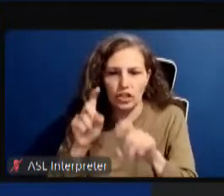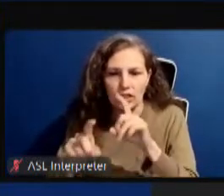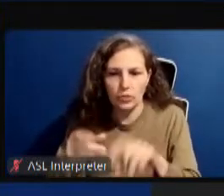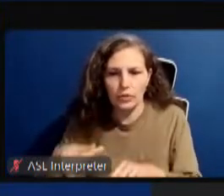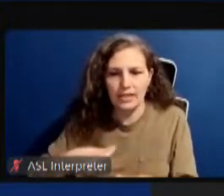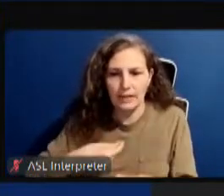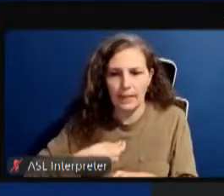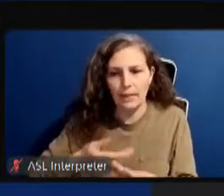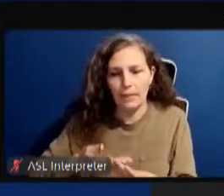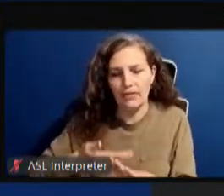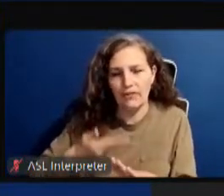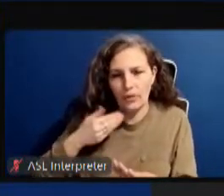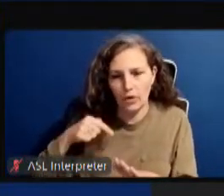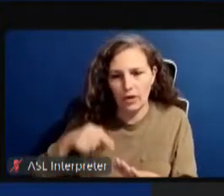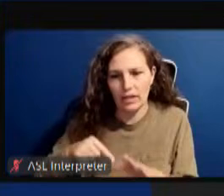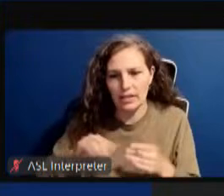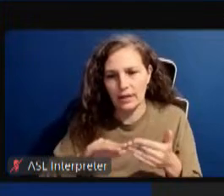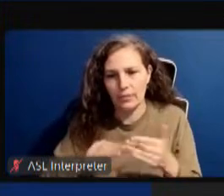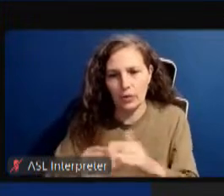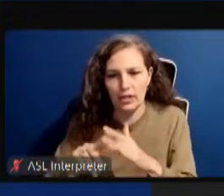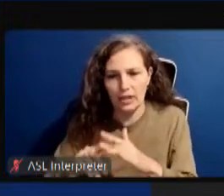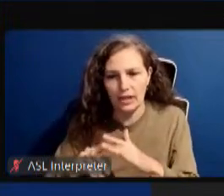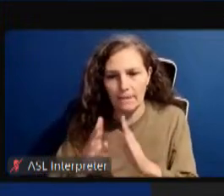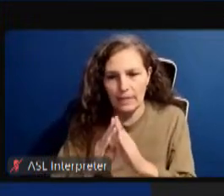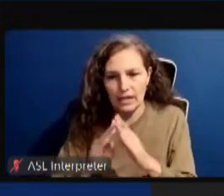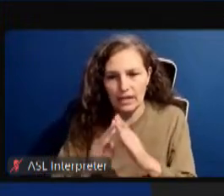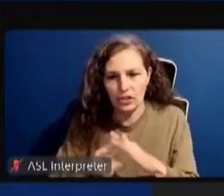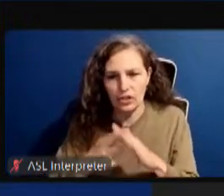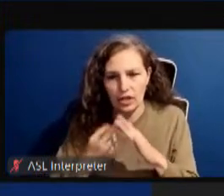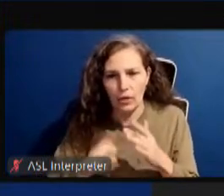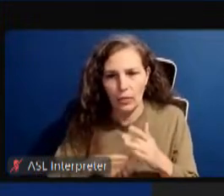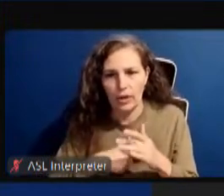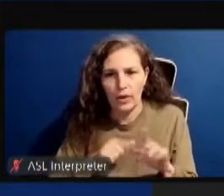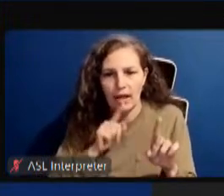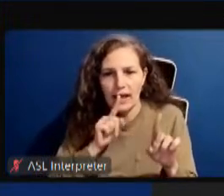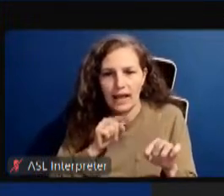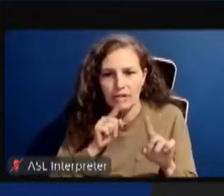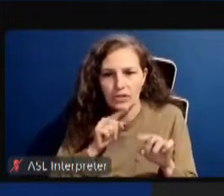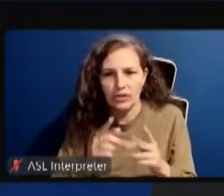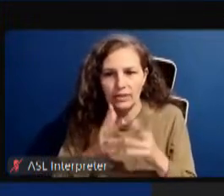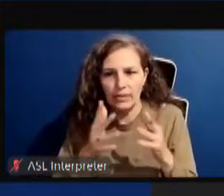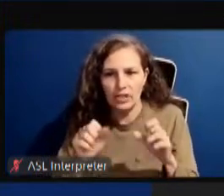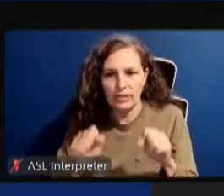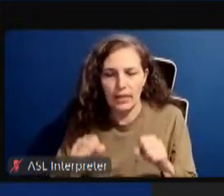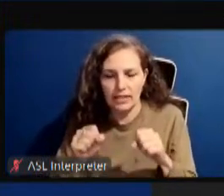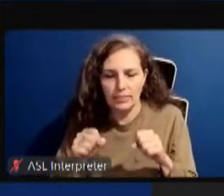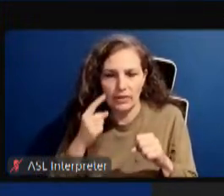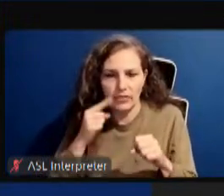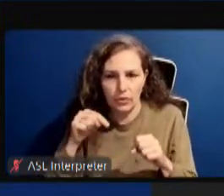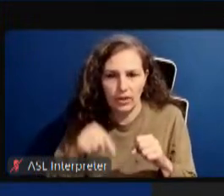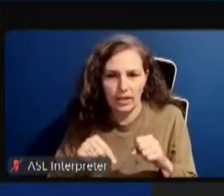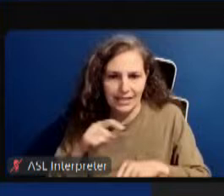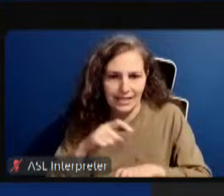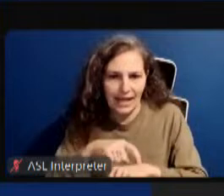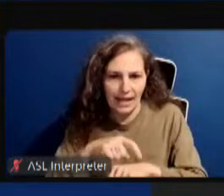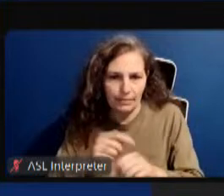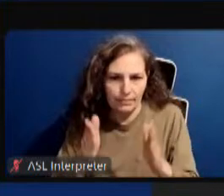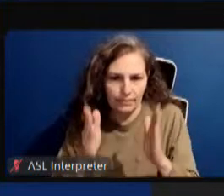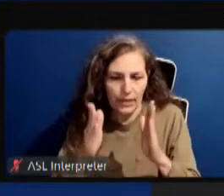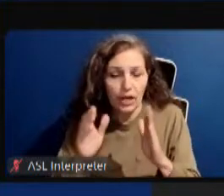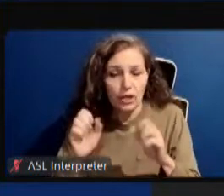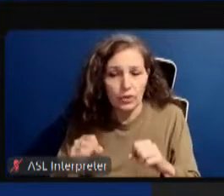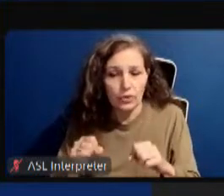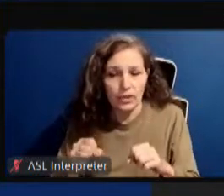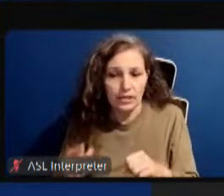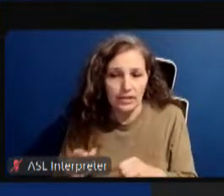of tonight's community meeting, and we'll answer as many of them as we can in the allotted time. You can also submit questions in real time